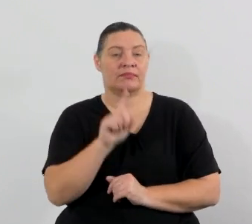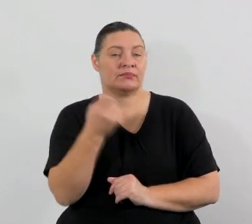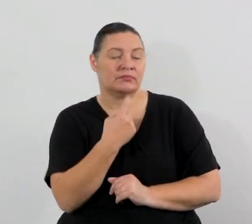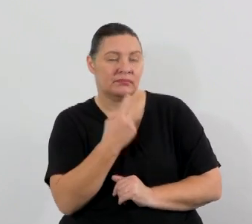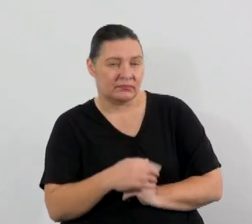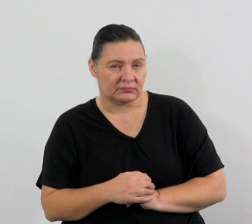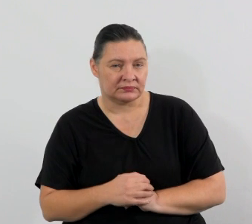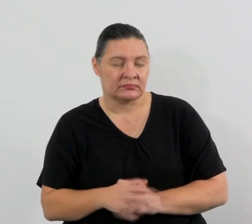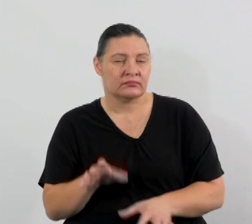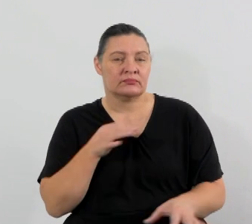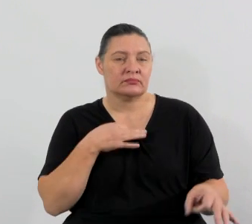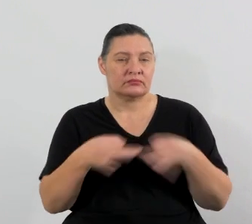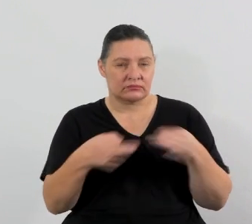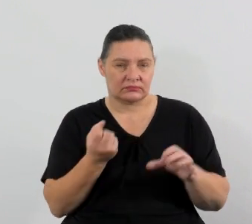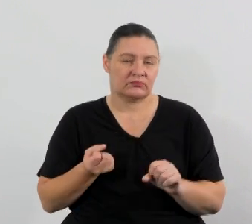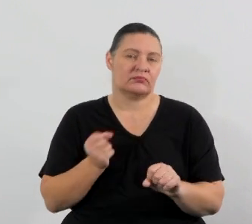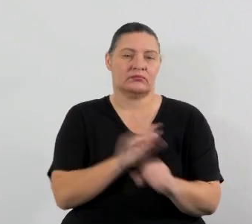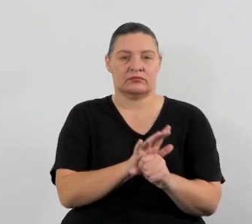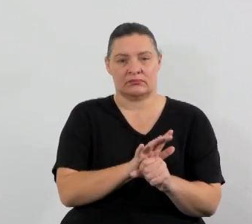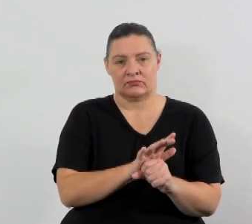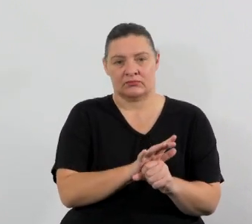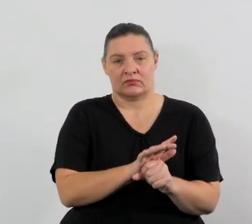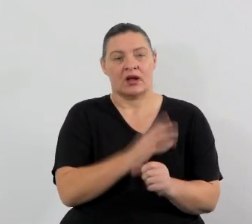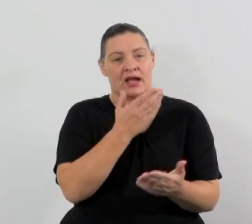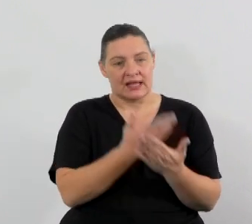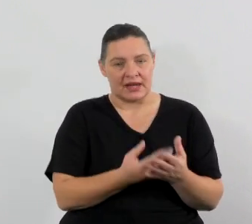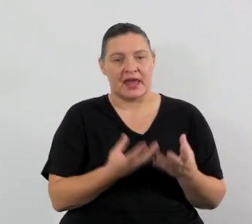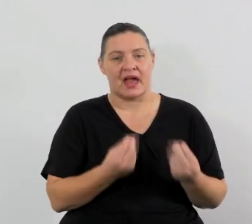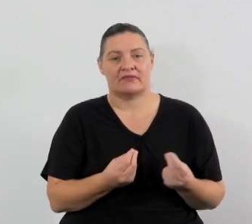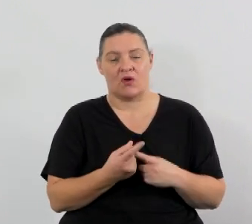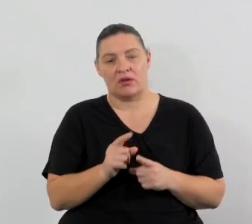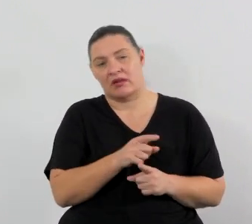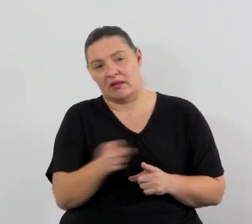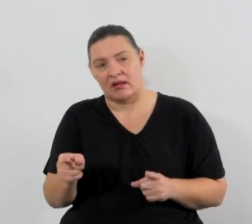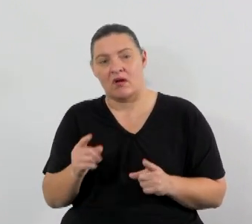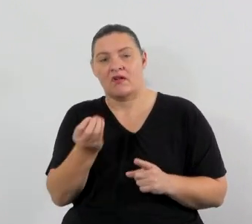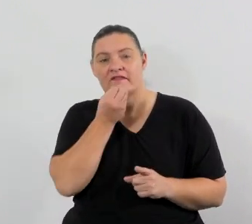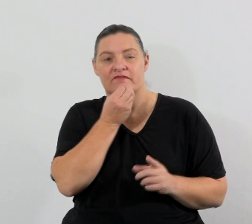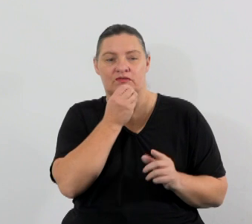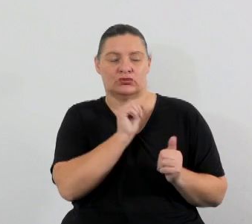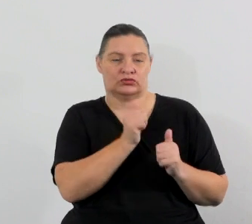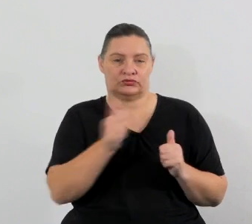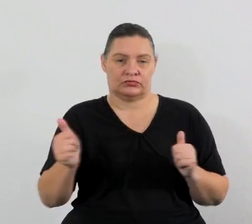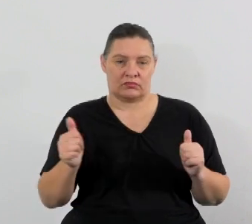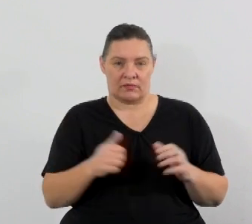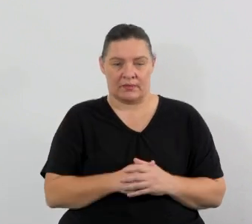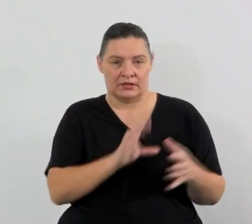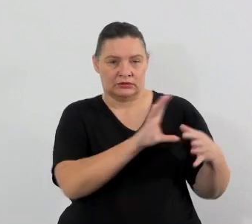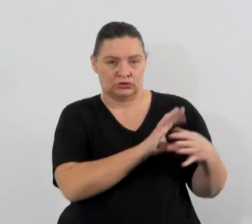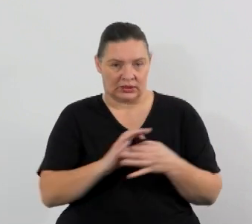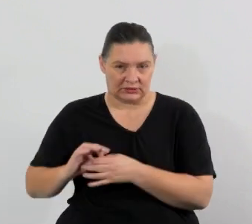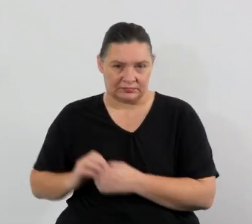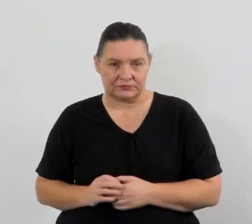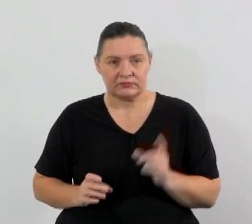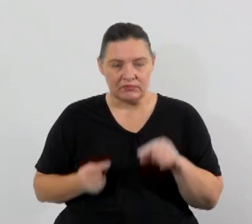our question says, describe the impact that this could have on the rest of the food chain. So if